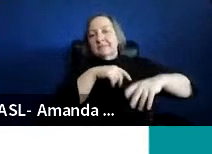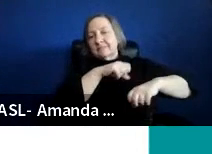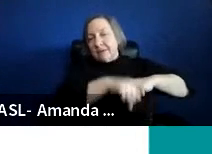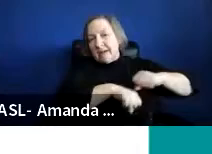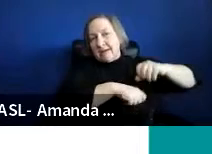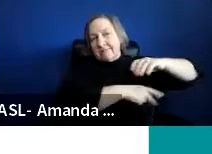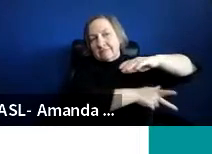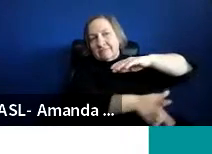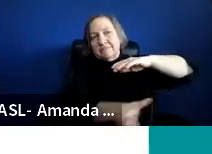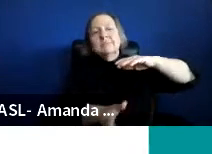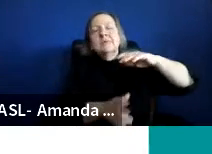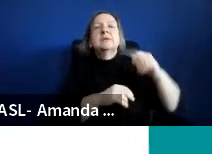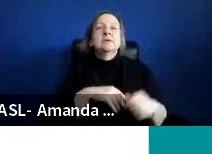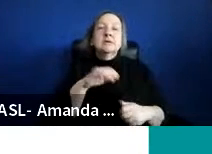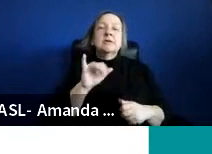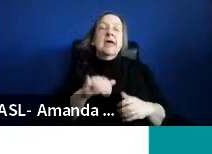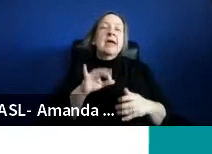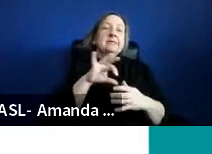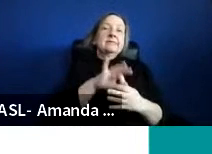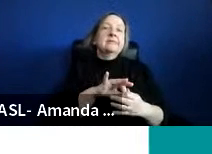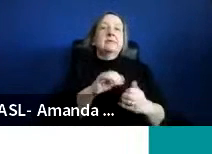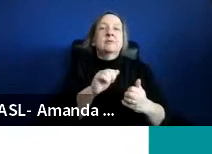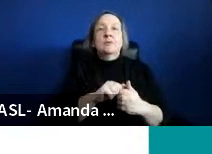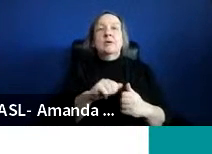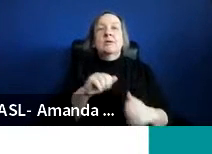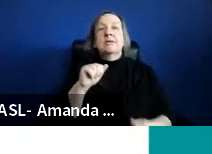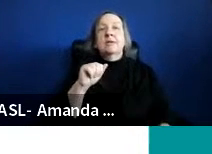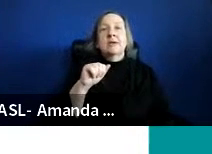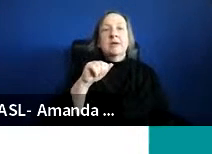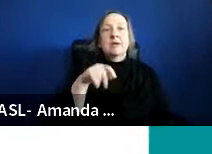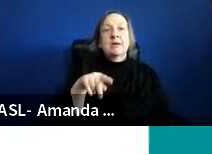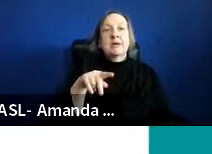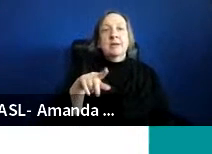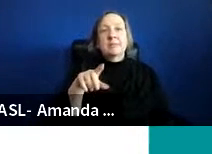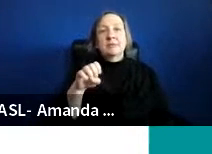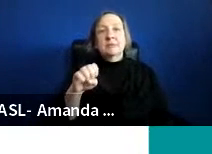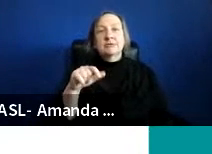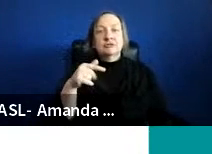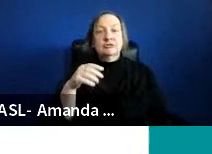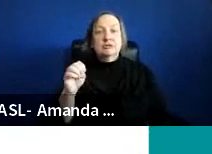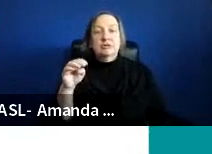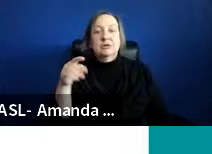Here connecting to Apple Tree Park and the Fort Vancouver area.